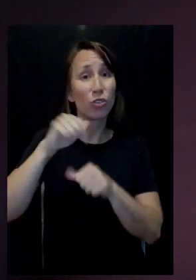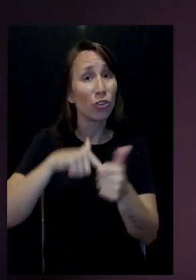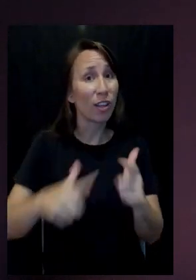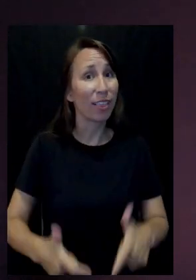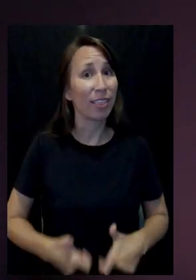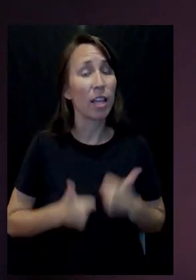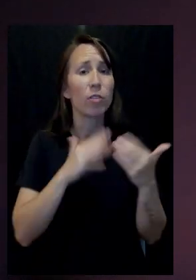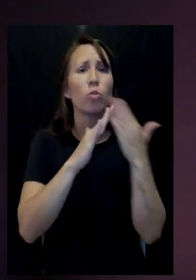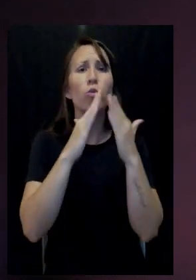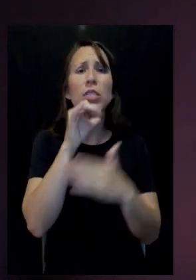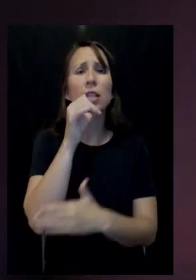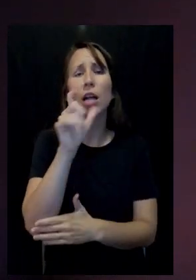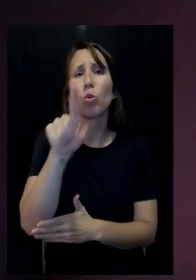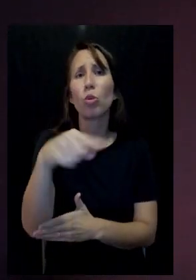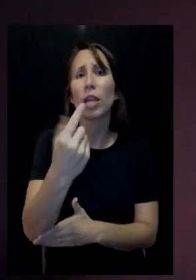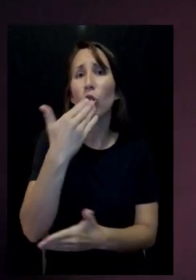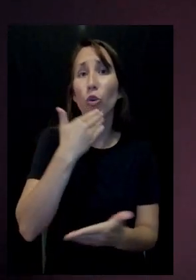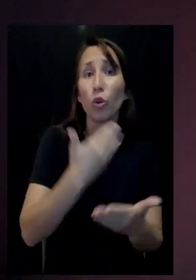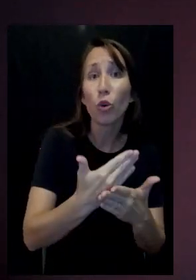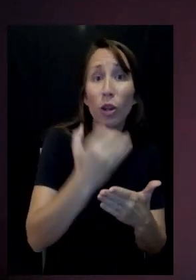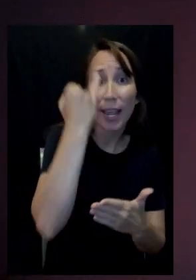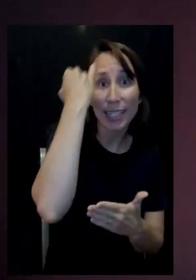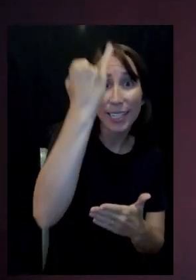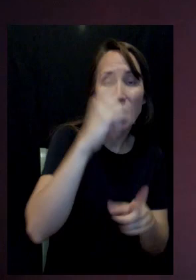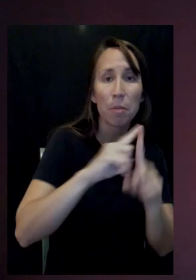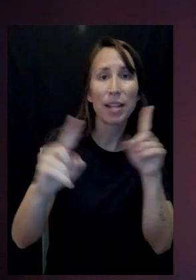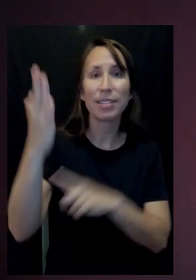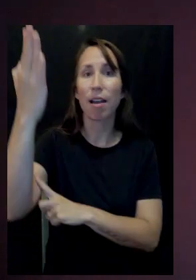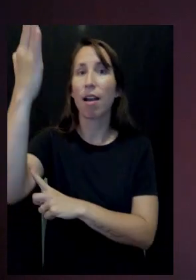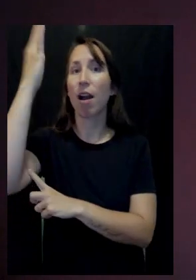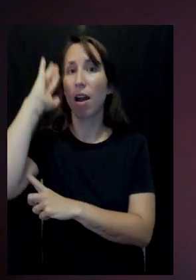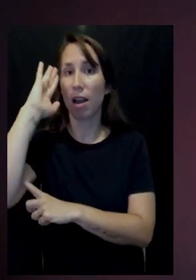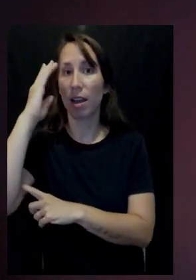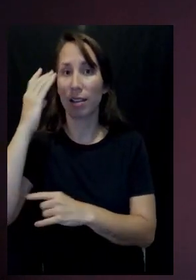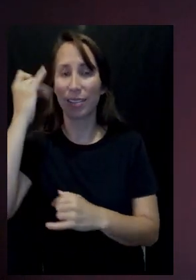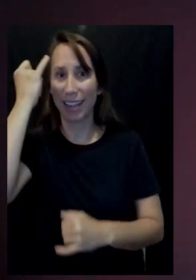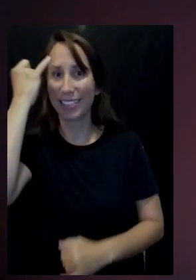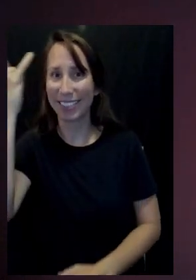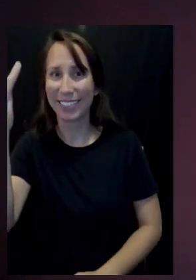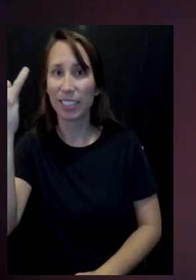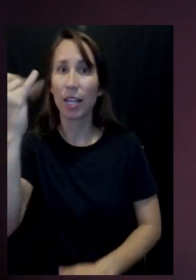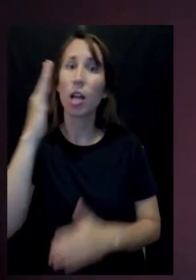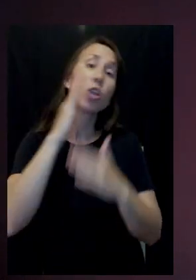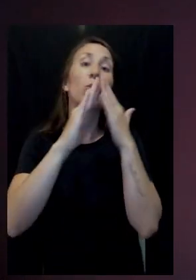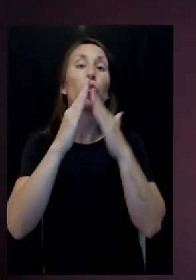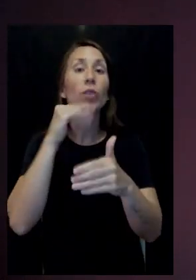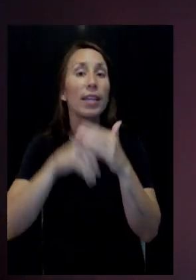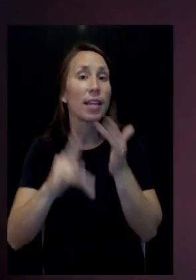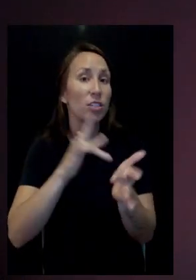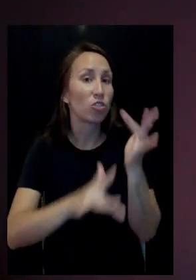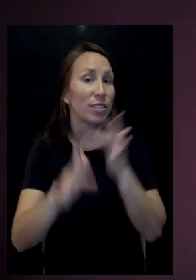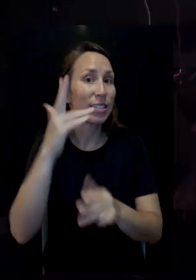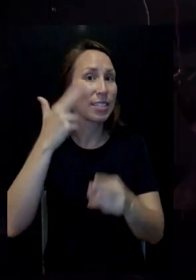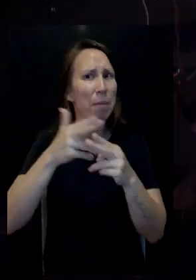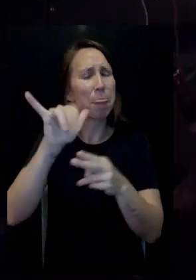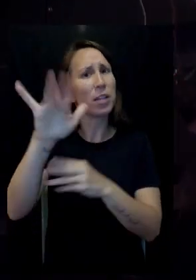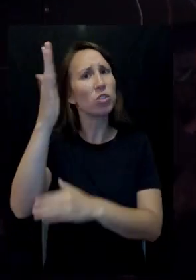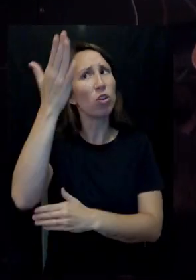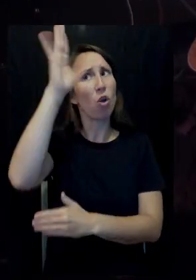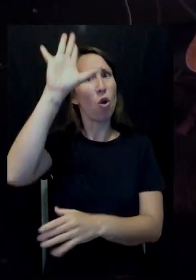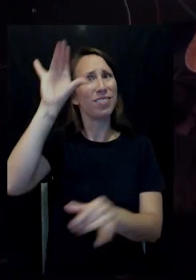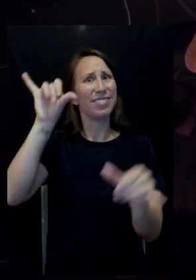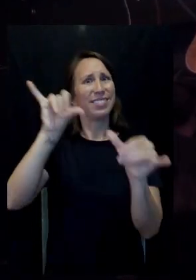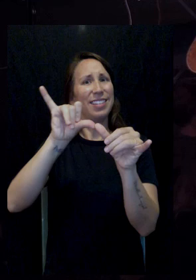not just a good idea, it is a God idea. Community in Jesus' name is a God-sized